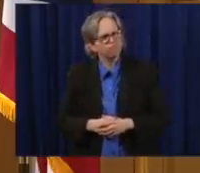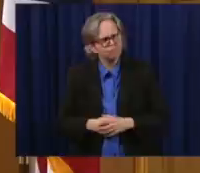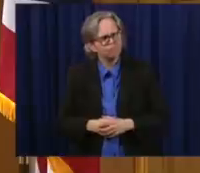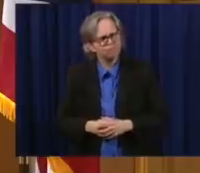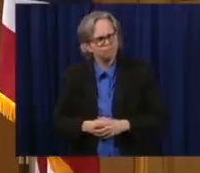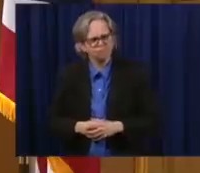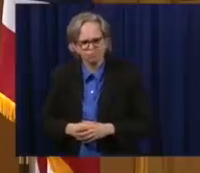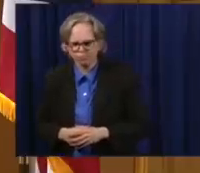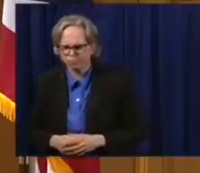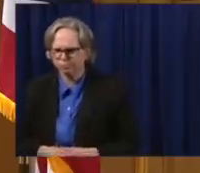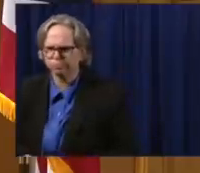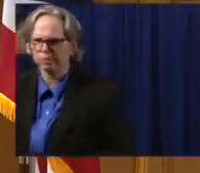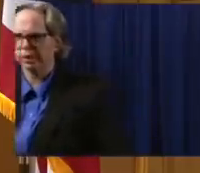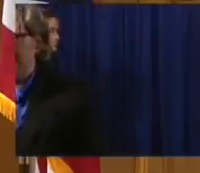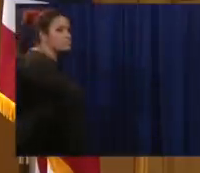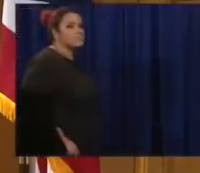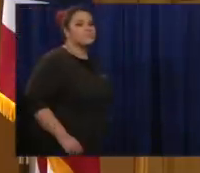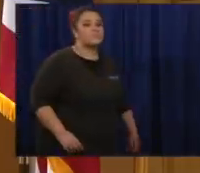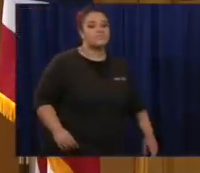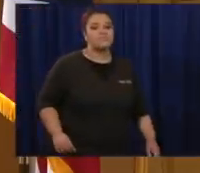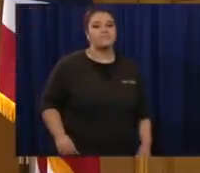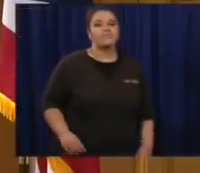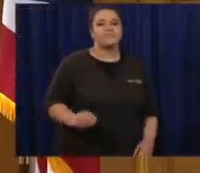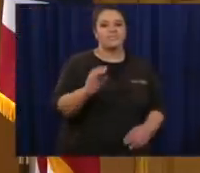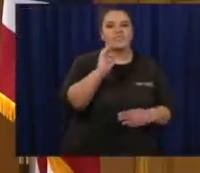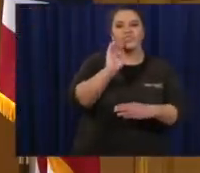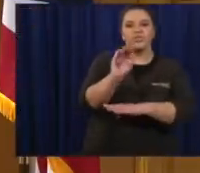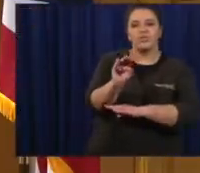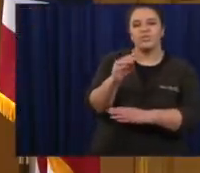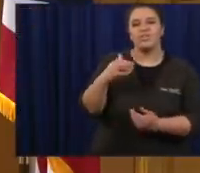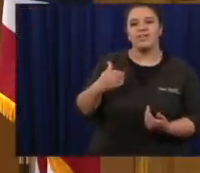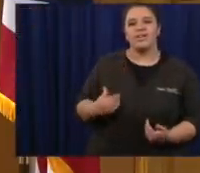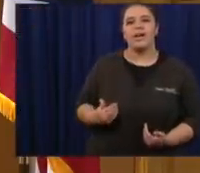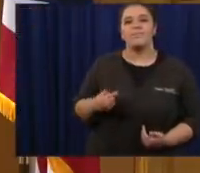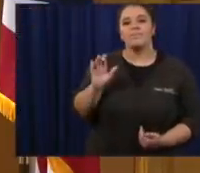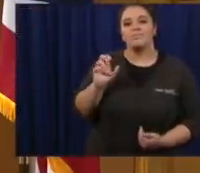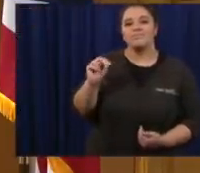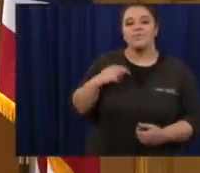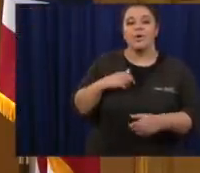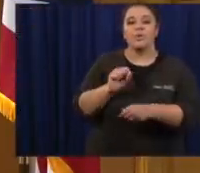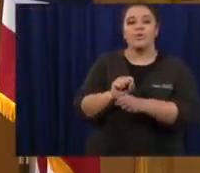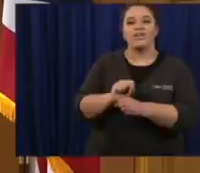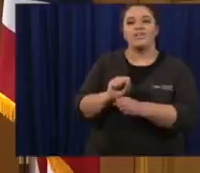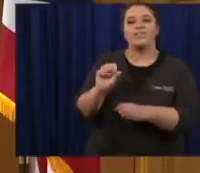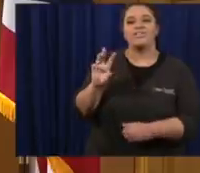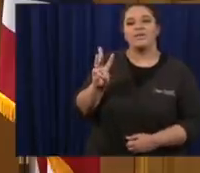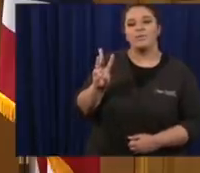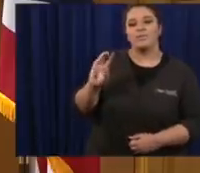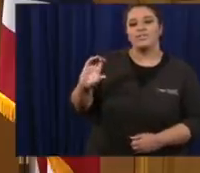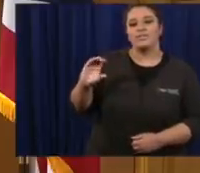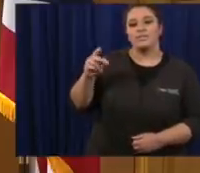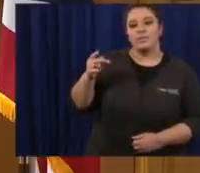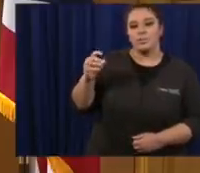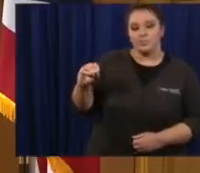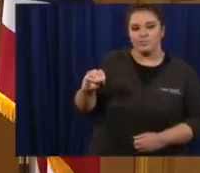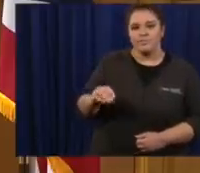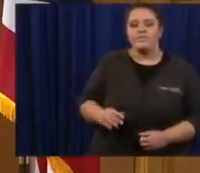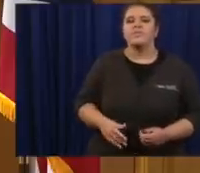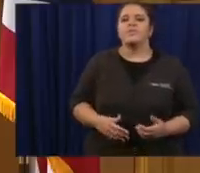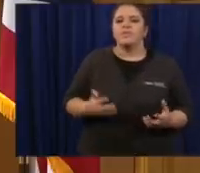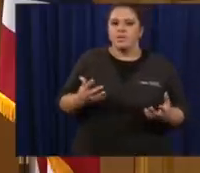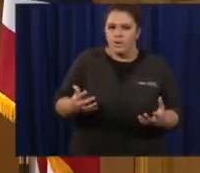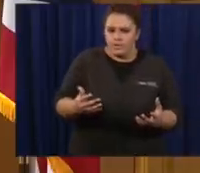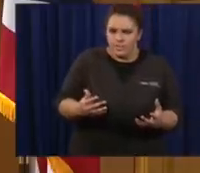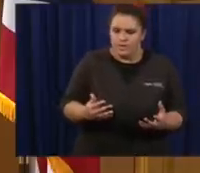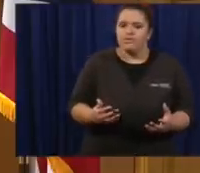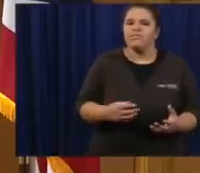Good afternoon, Governor. Ben Schwartz with WCPO. I want to ask, I know you are planning on laying out the